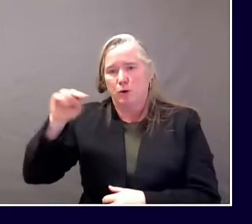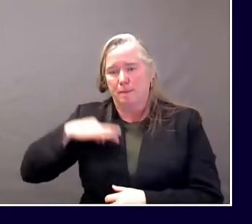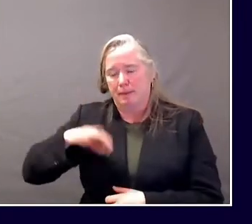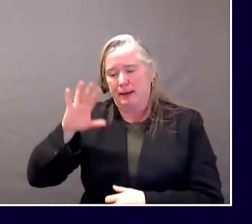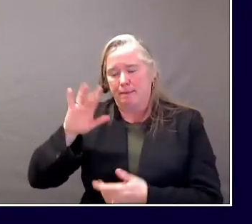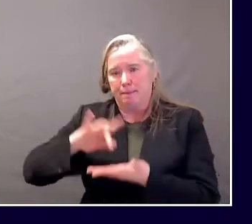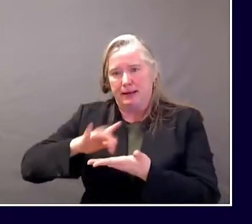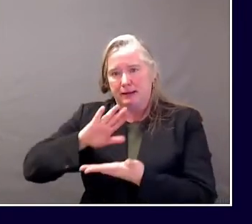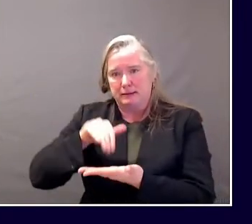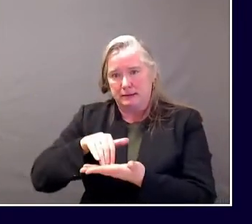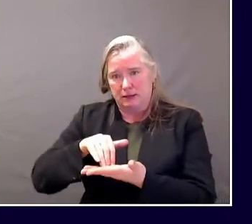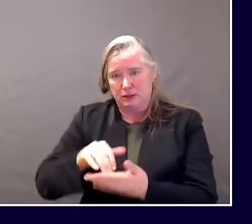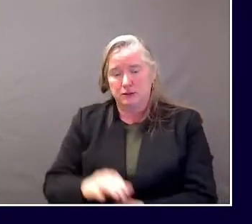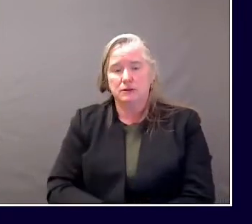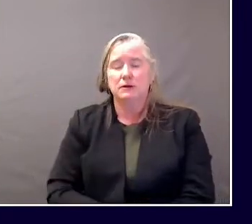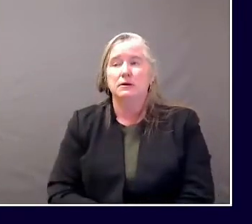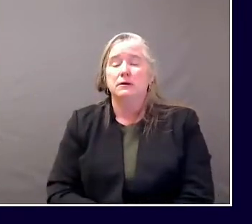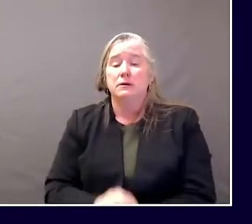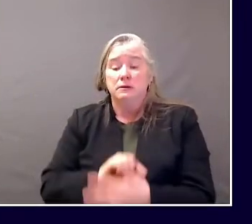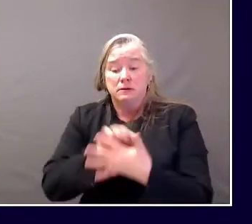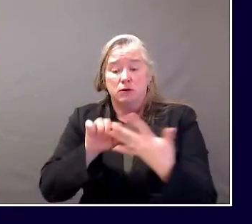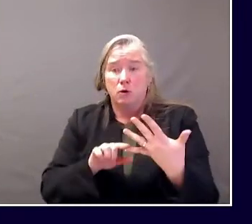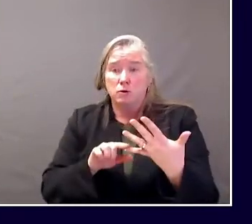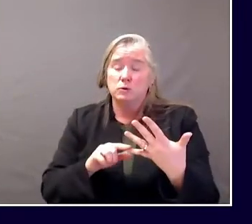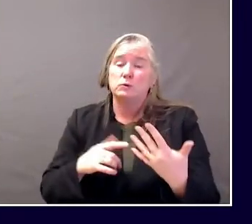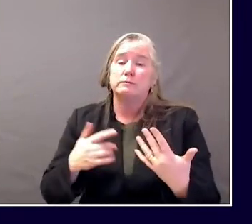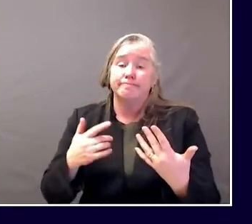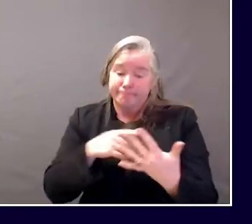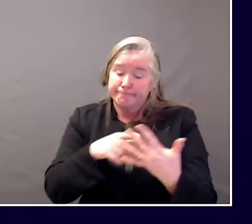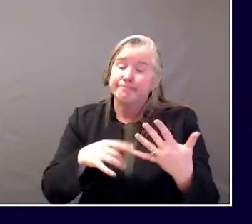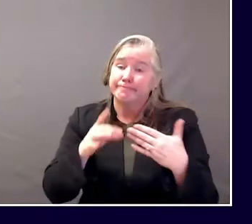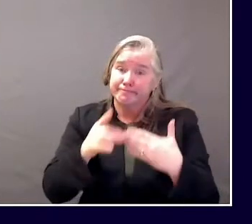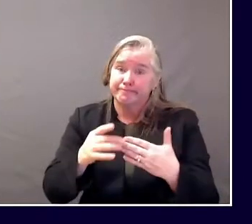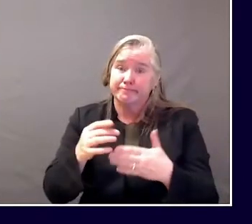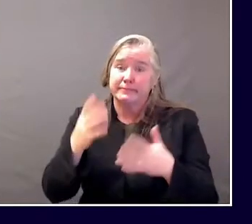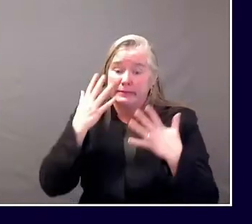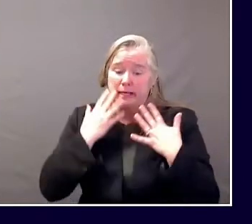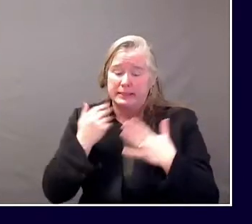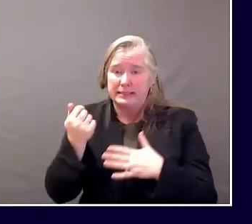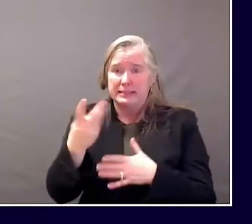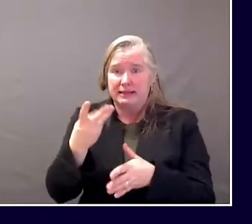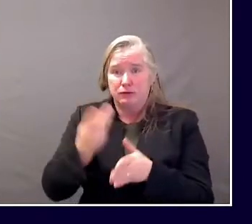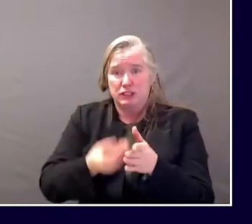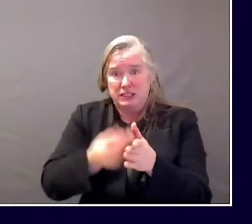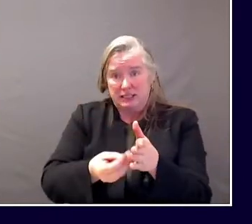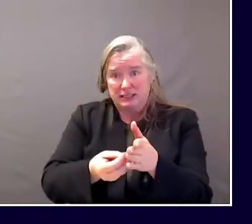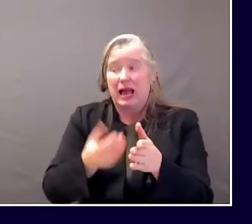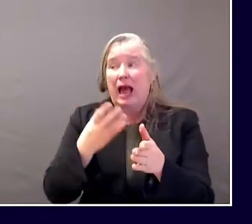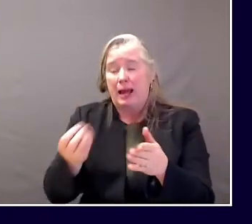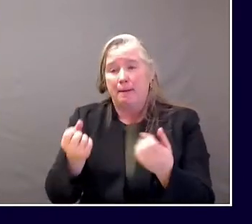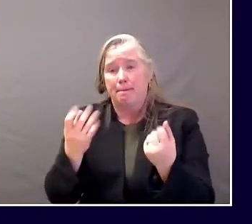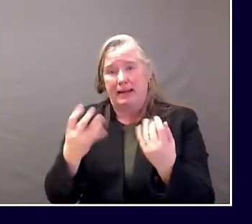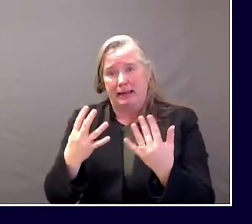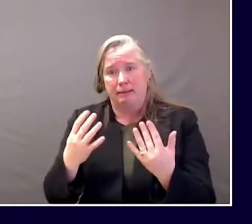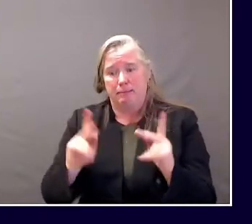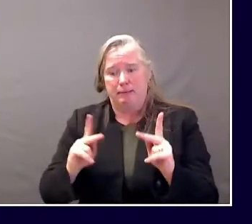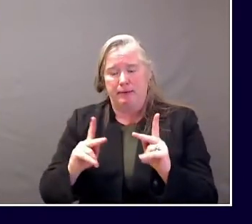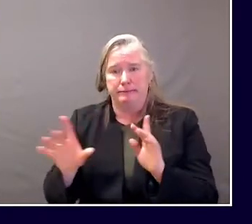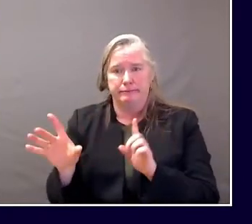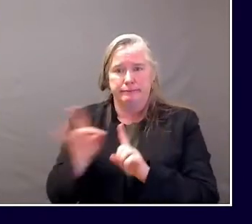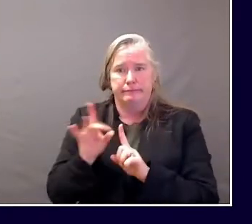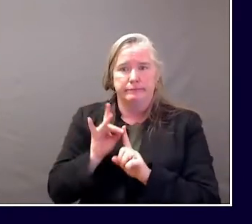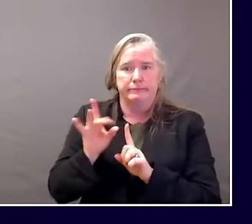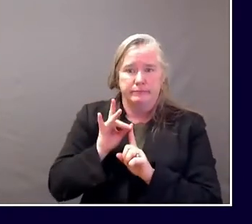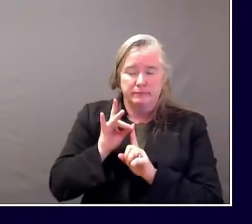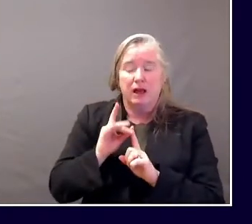mentioned, those have generated, sadly, a number of deaths, to say nothing of a number of cases, as well as increasing